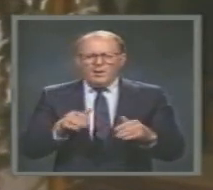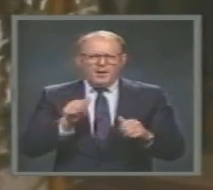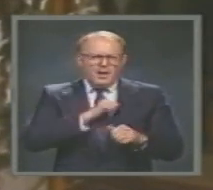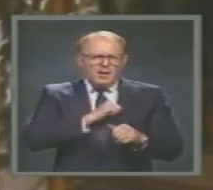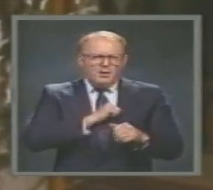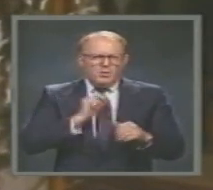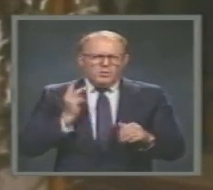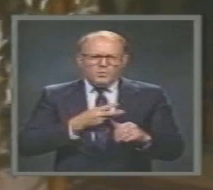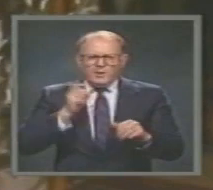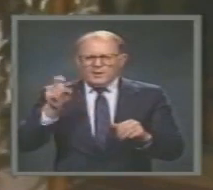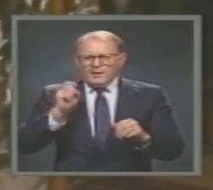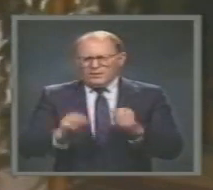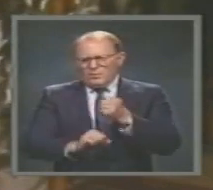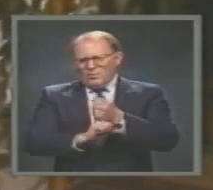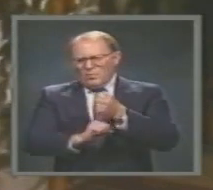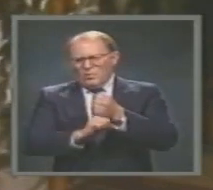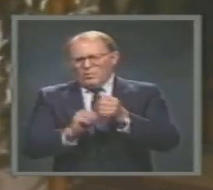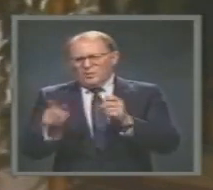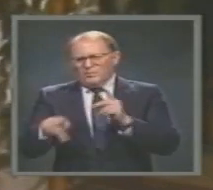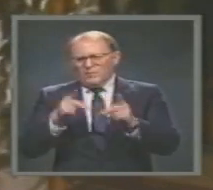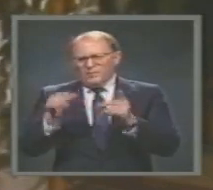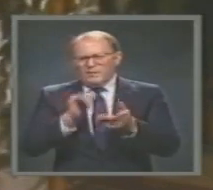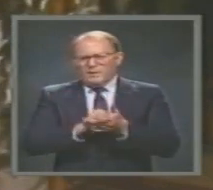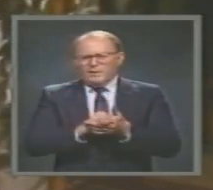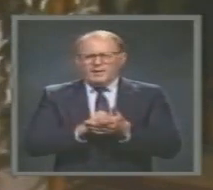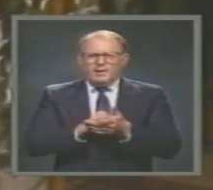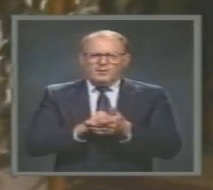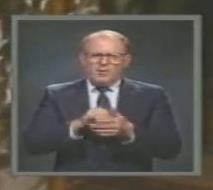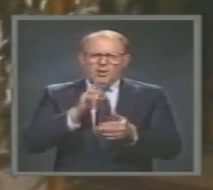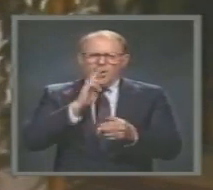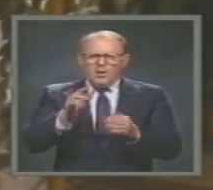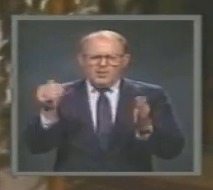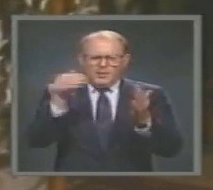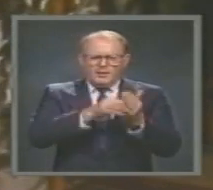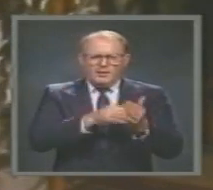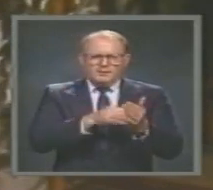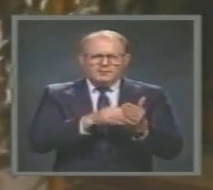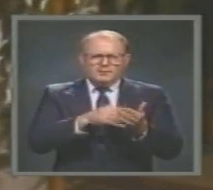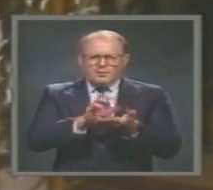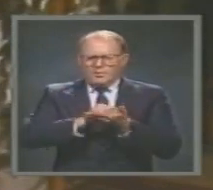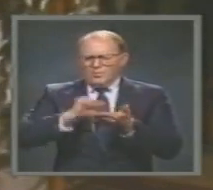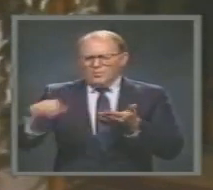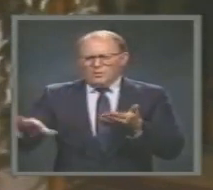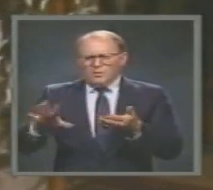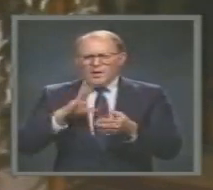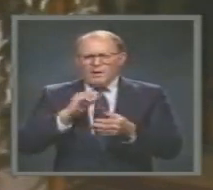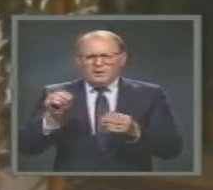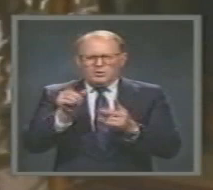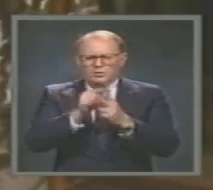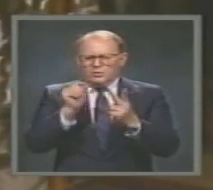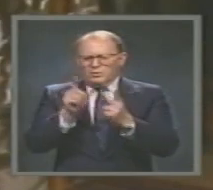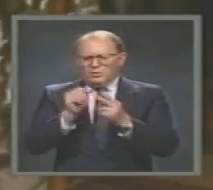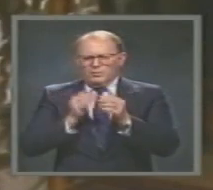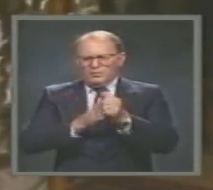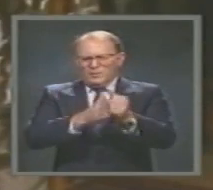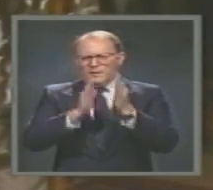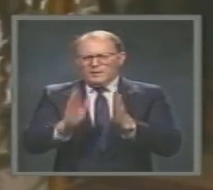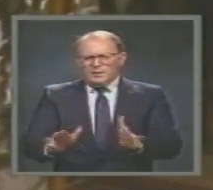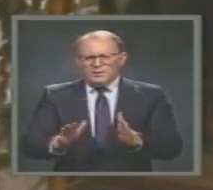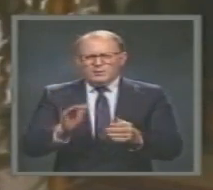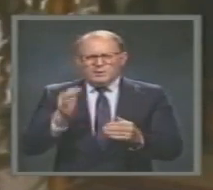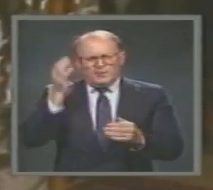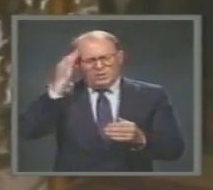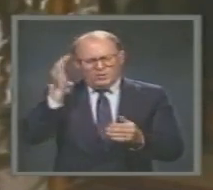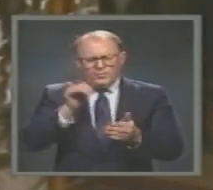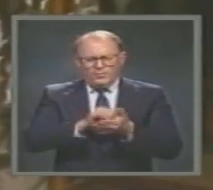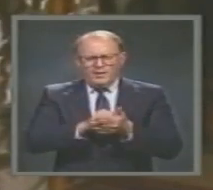the leadership we have who are standing against the evil, and we can choose leaders who will give the sanctity of human life highest priority